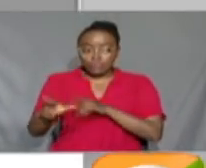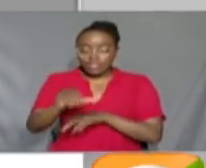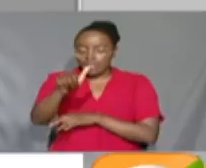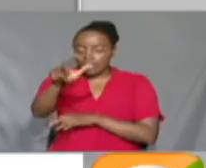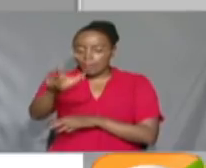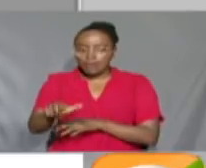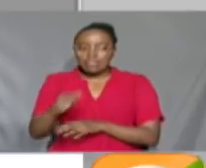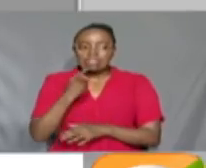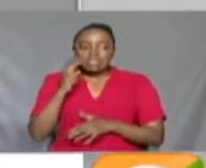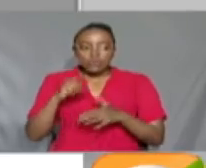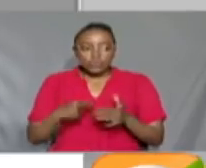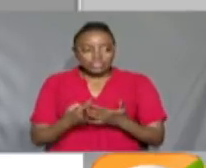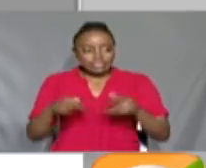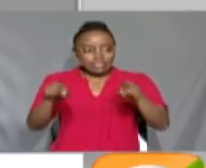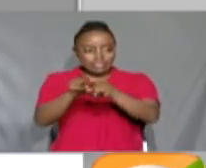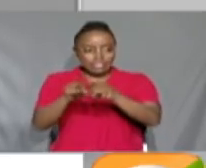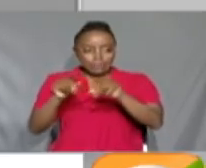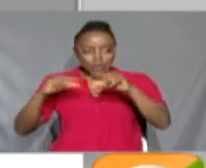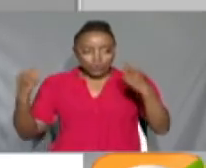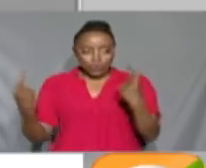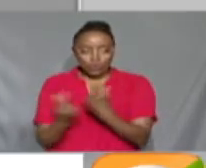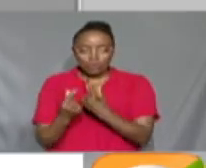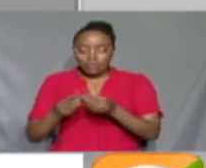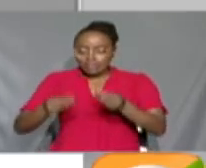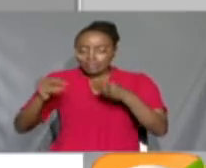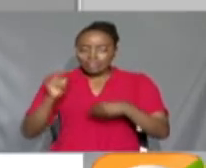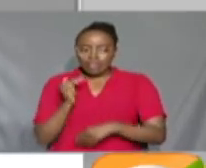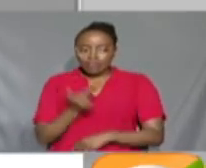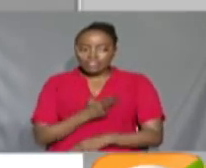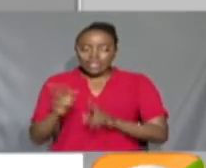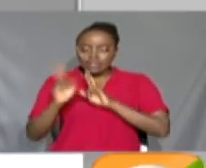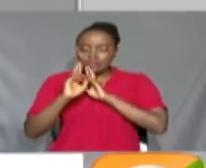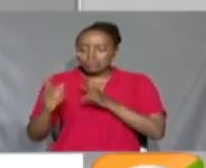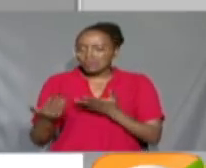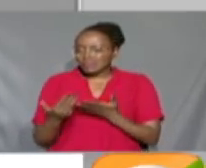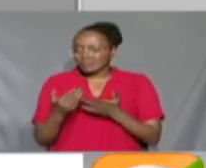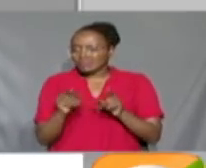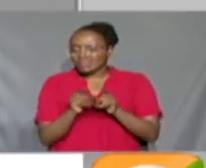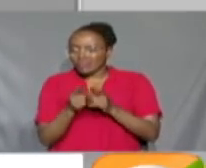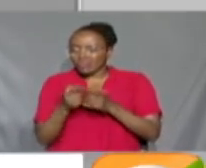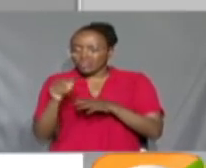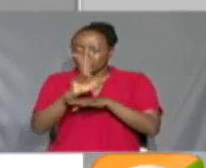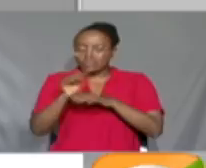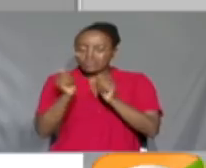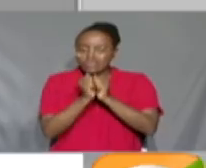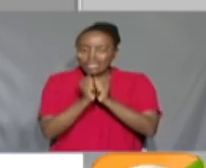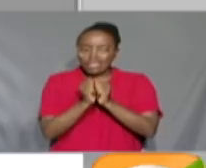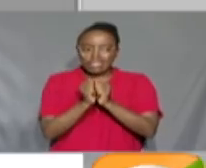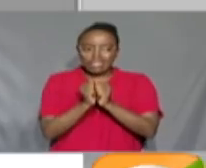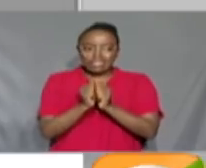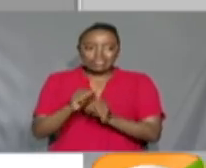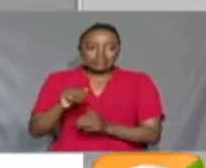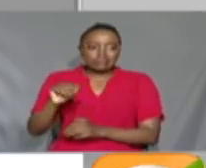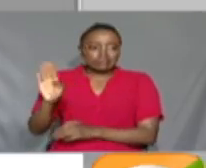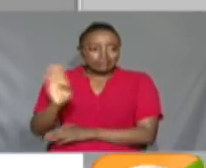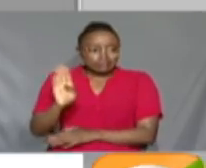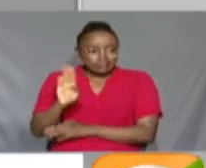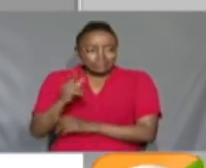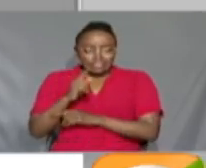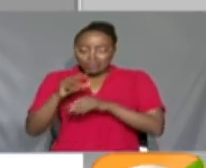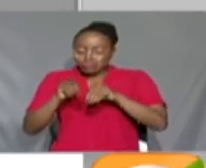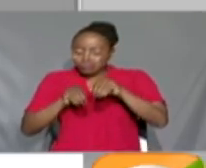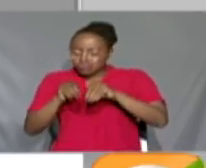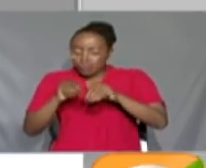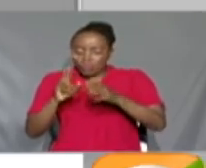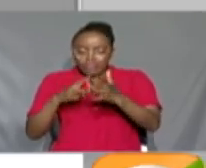here from Limo Kibet Samuel. The same group that gave us a half-baked report after consuming 10 billion has been tasked again to fine-tune a report that they